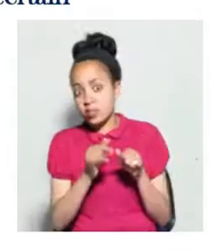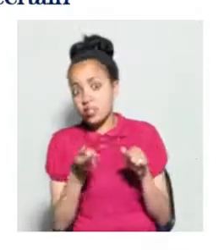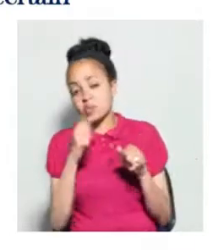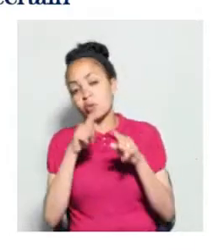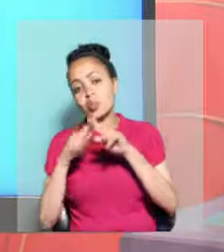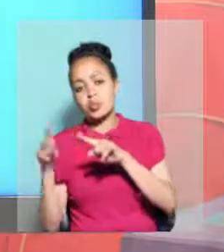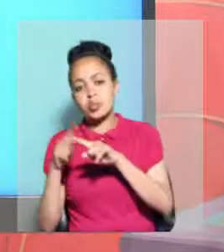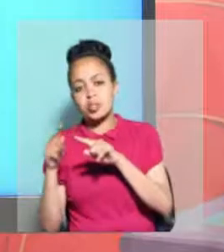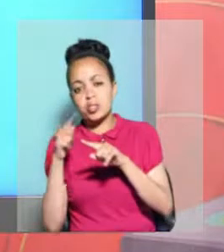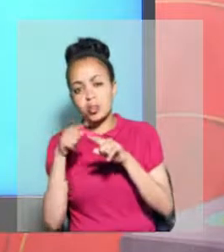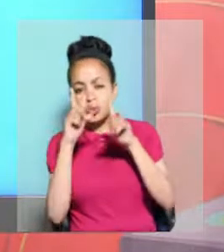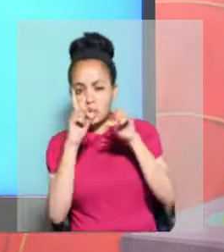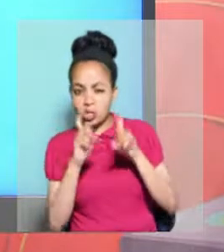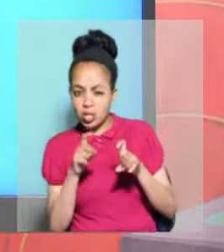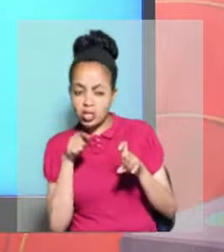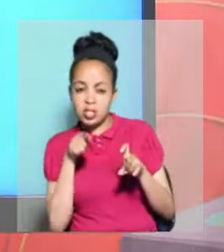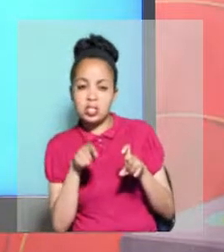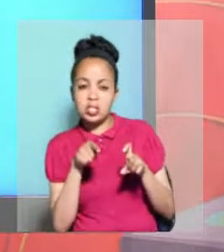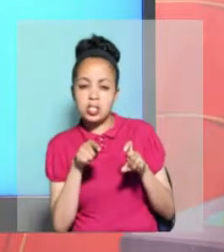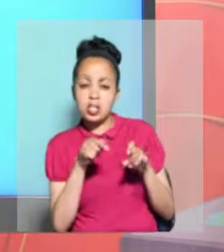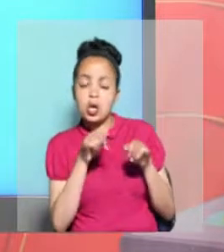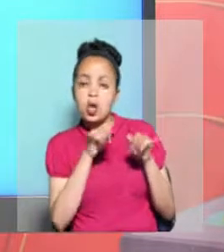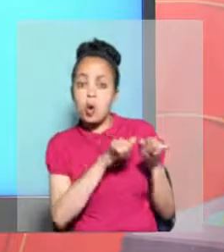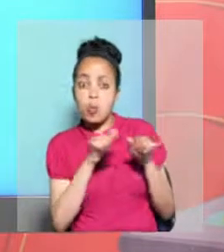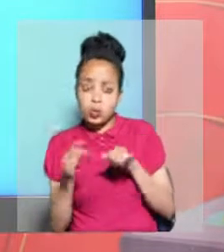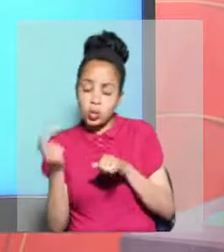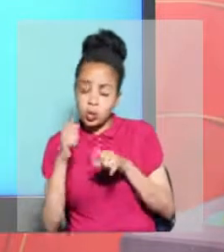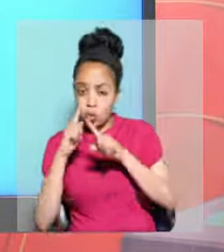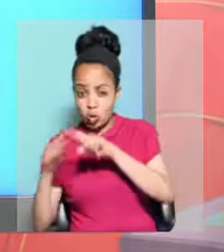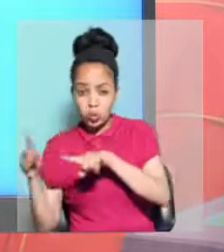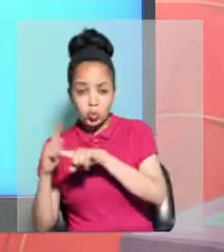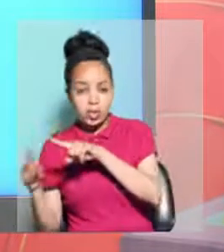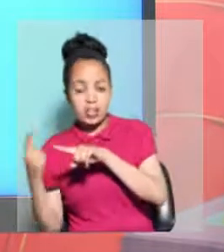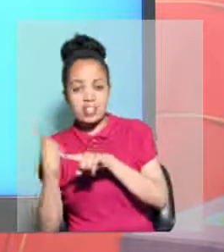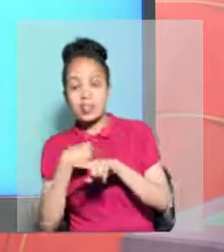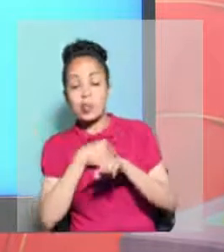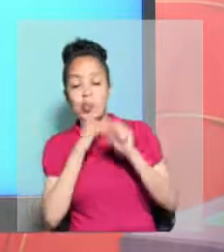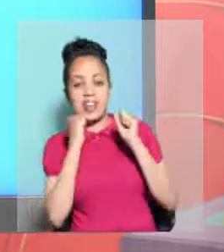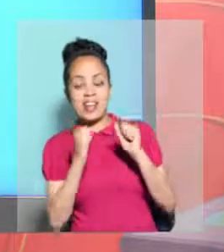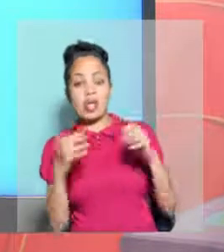heterozygous. To check whether it is homozygous or heterozygous,